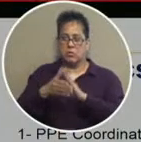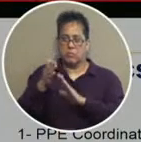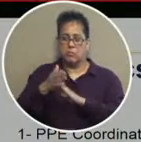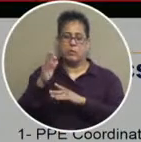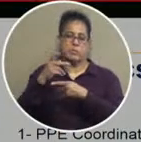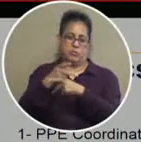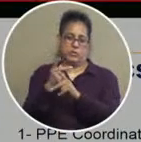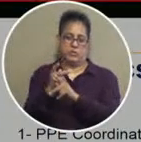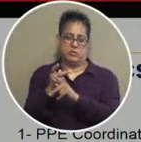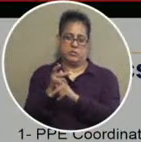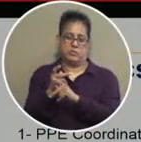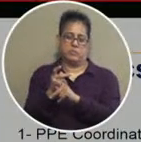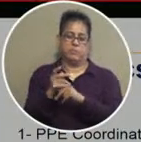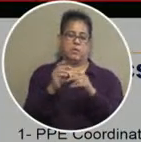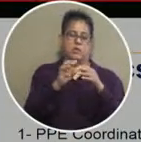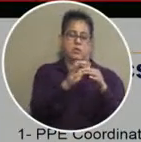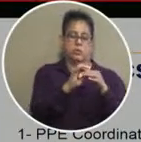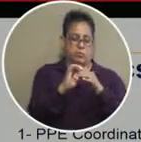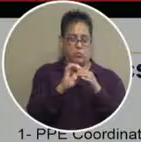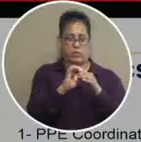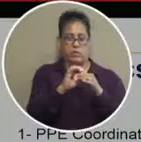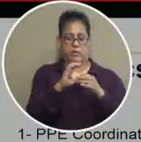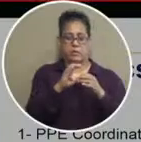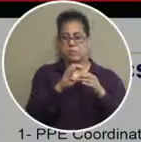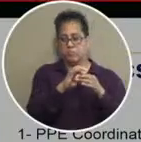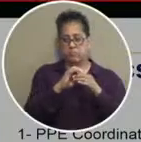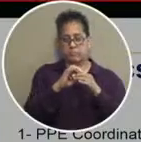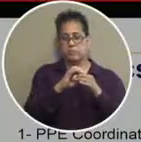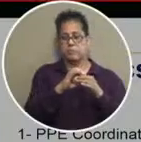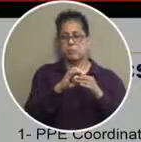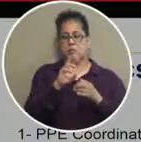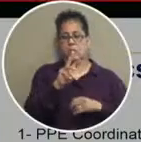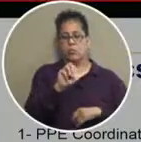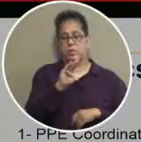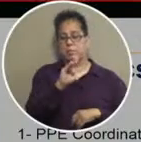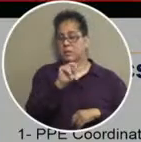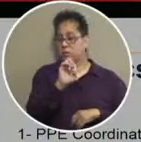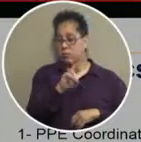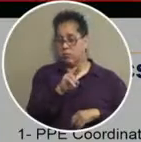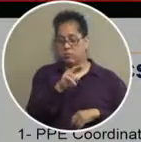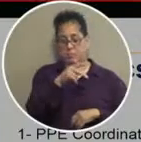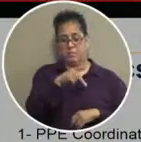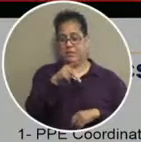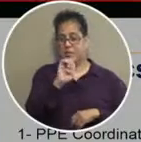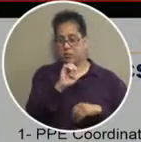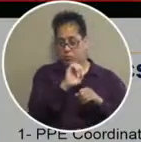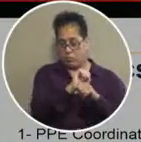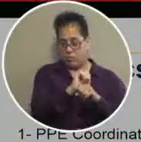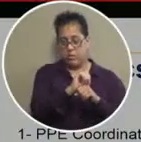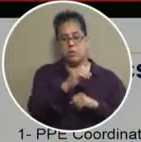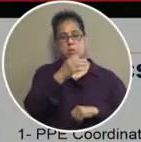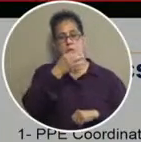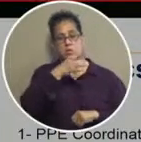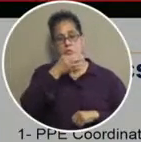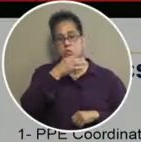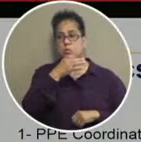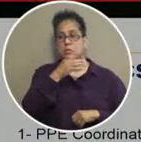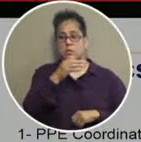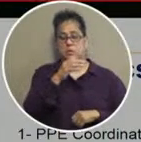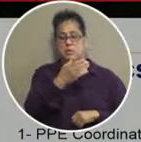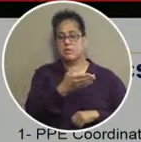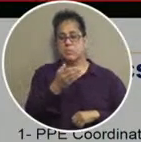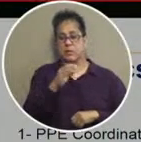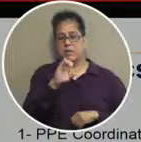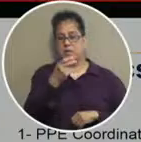productions. We've coordinated a coalition with our coalition webinars on our PPE work and soon on supply chain